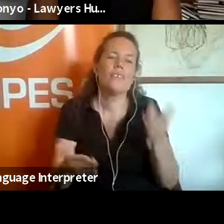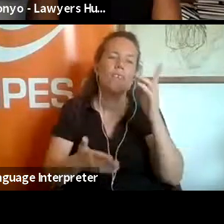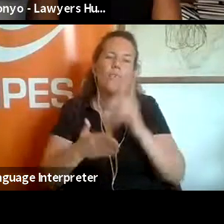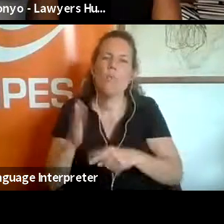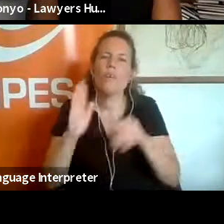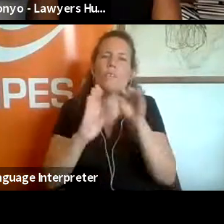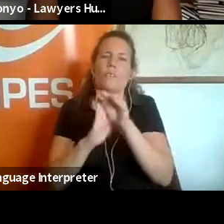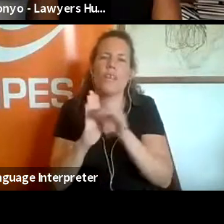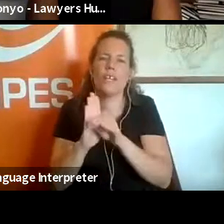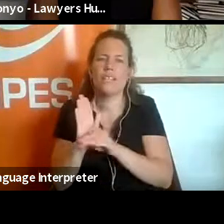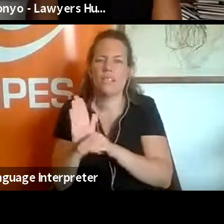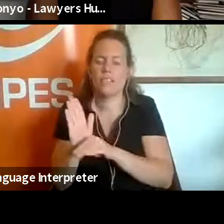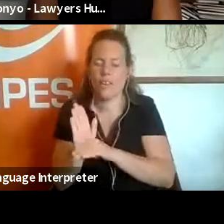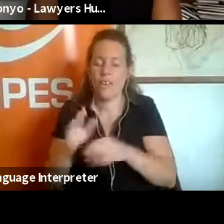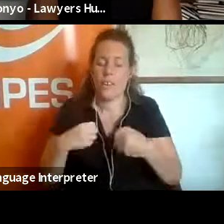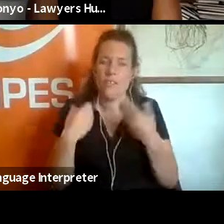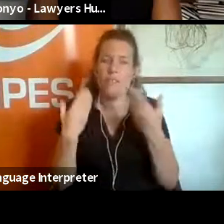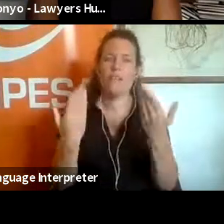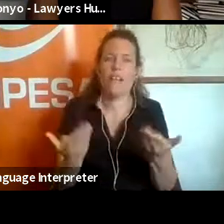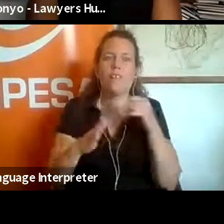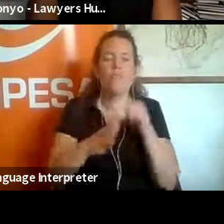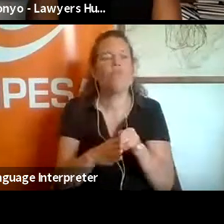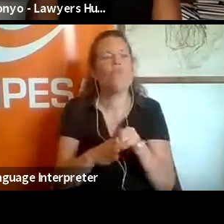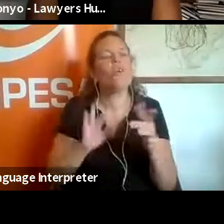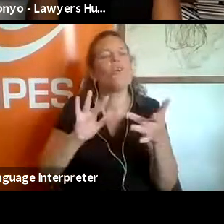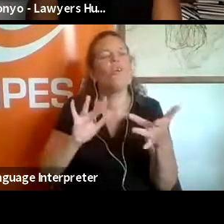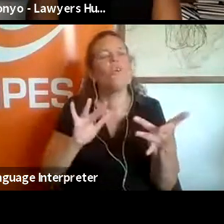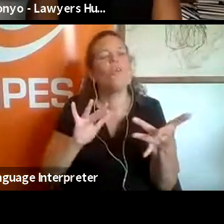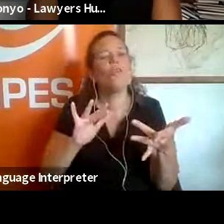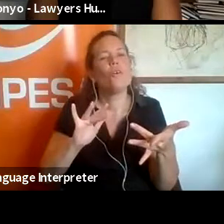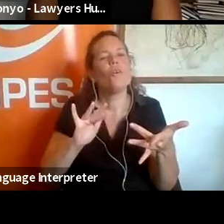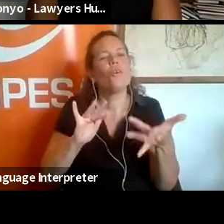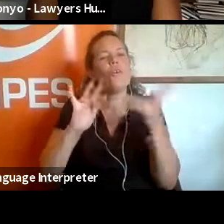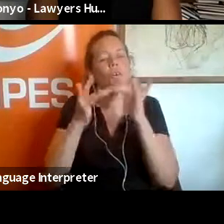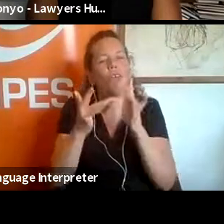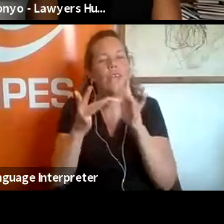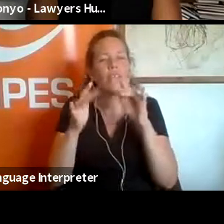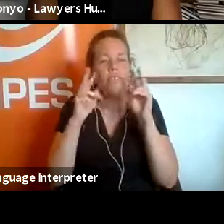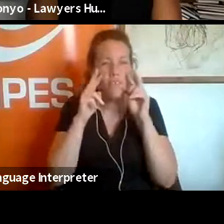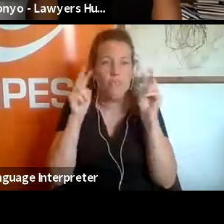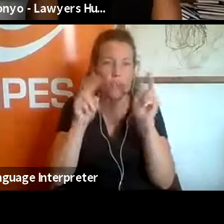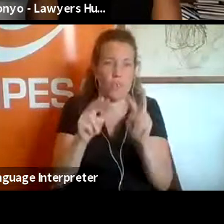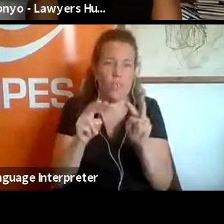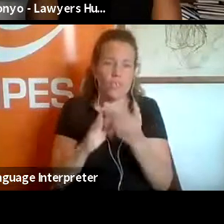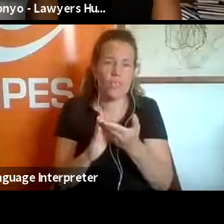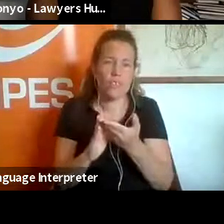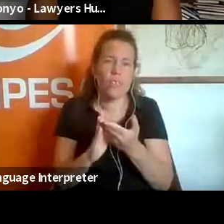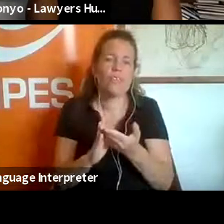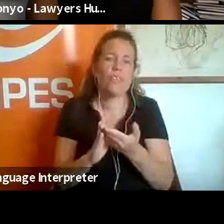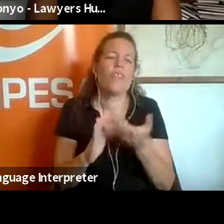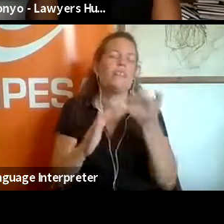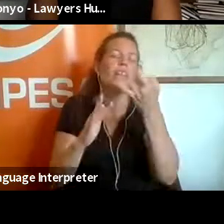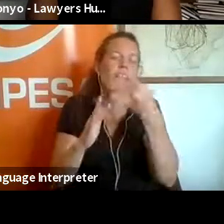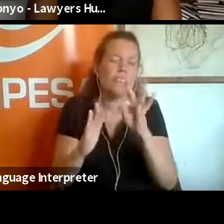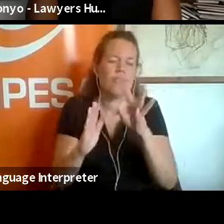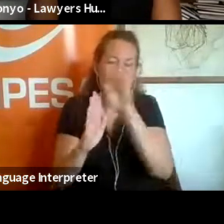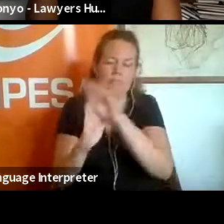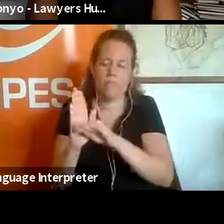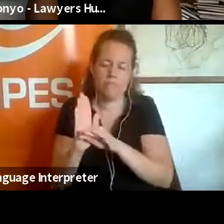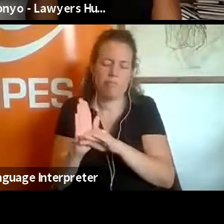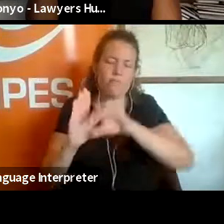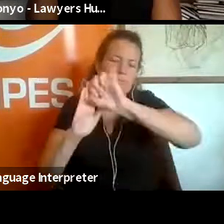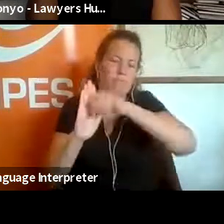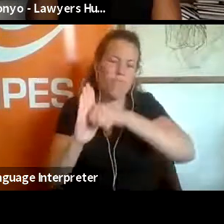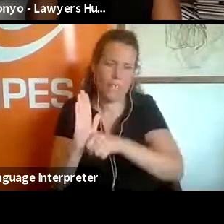rights are available to online users in cases where there are violations of their human rights on the platforms.